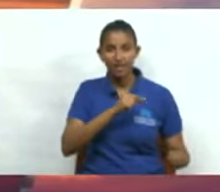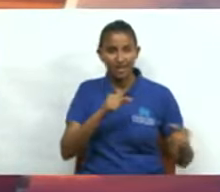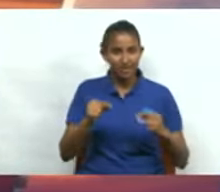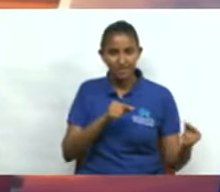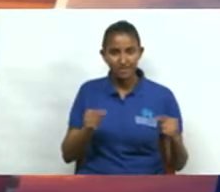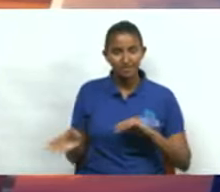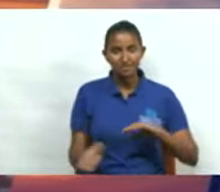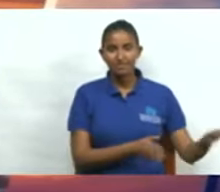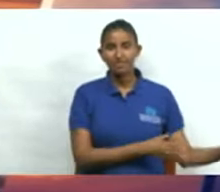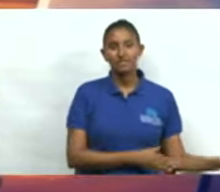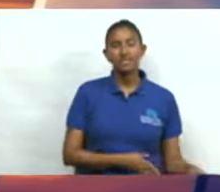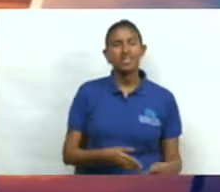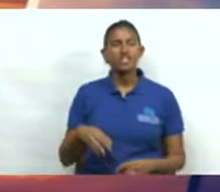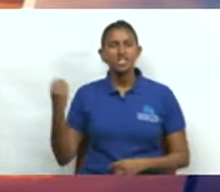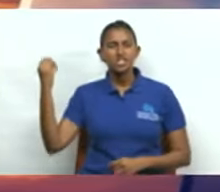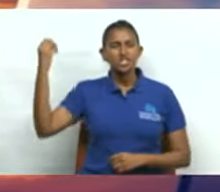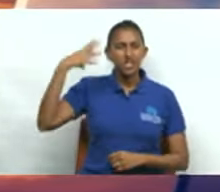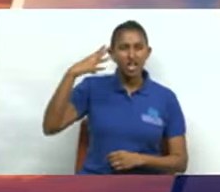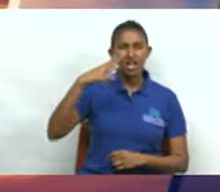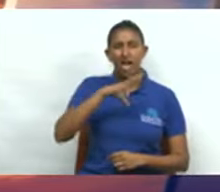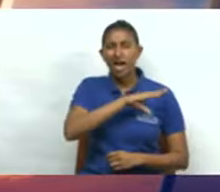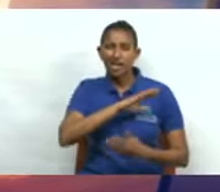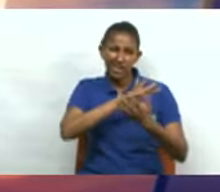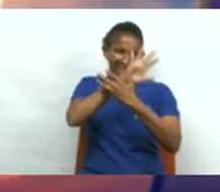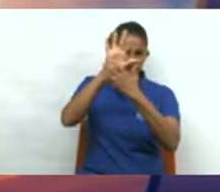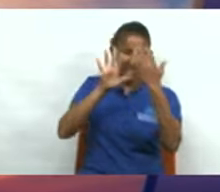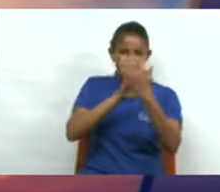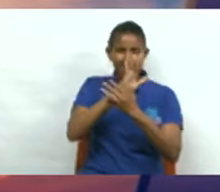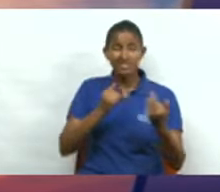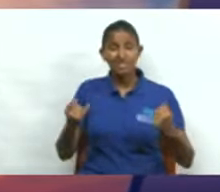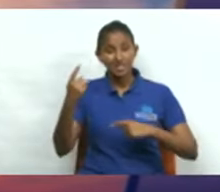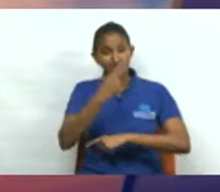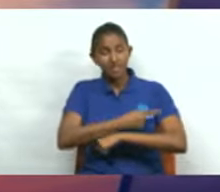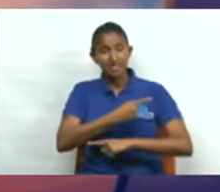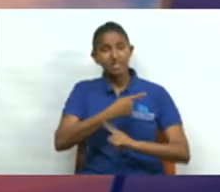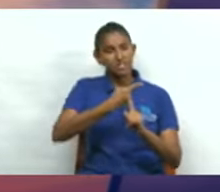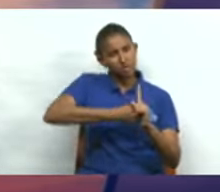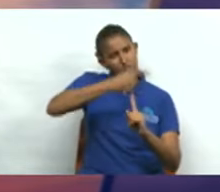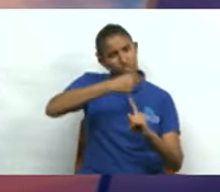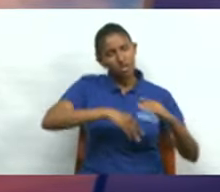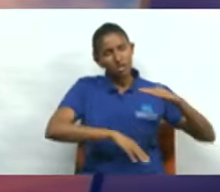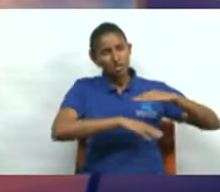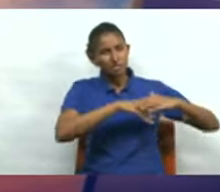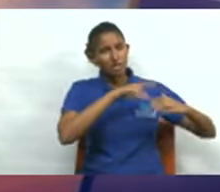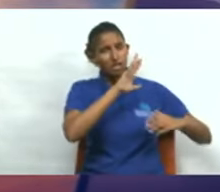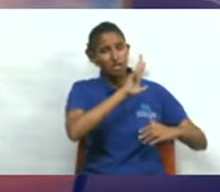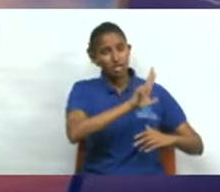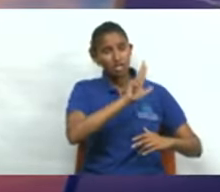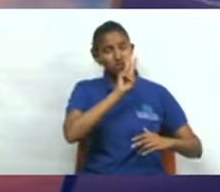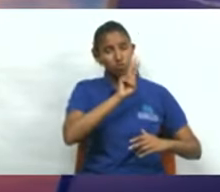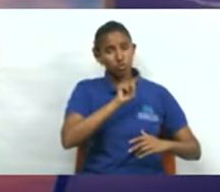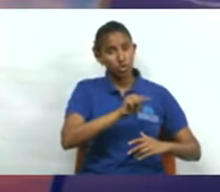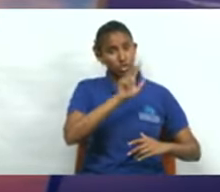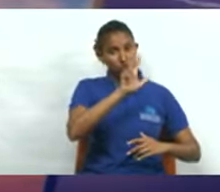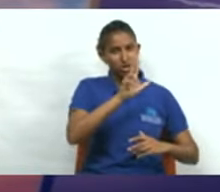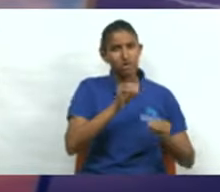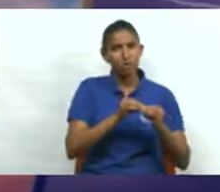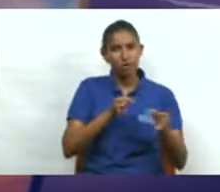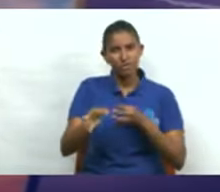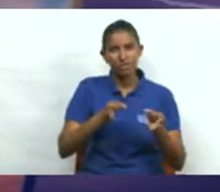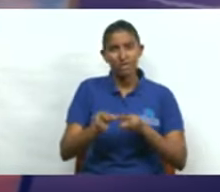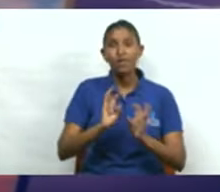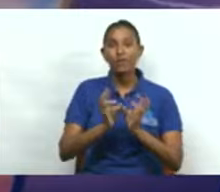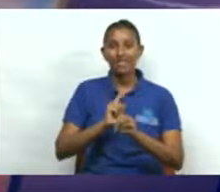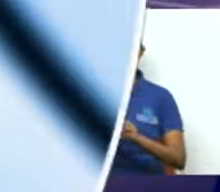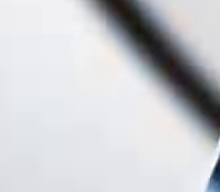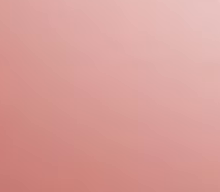Generally sunny and hazy conditions were experienced today with temperatures reaching 32.3 degrees Celsius. I'll give you all the details in tonight's weather